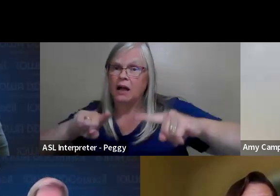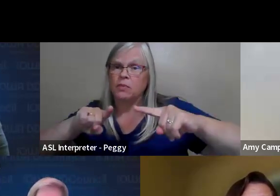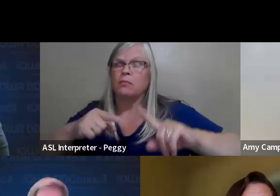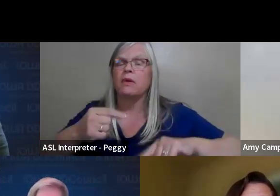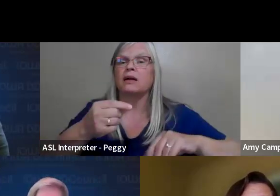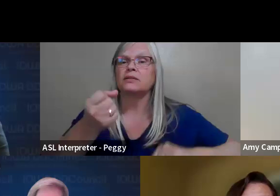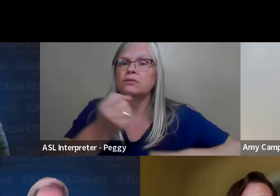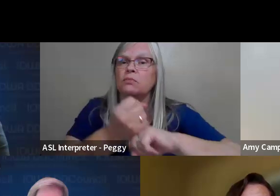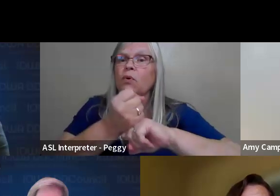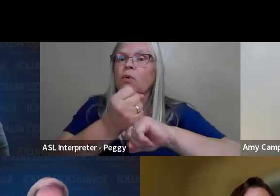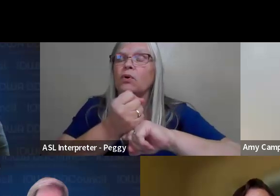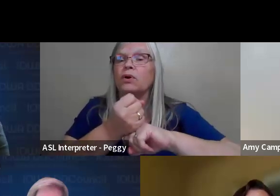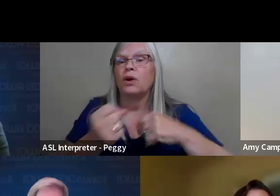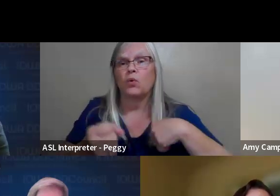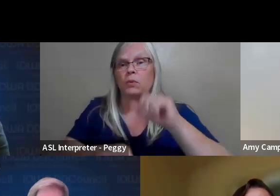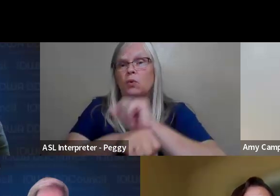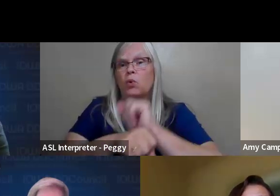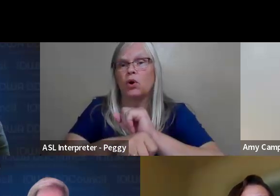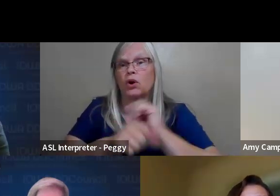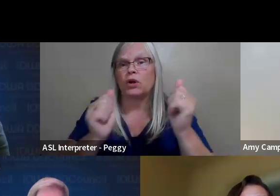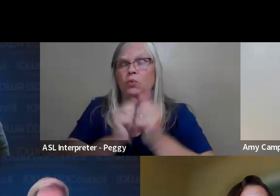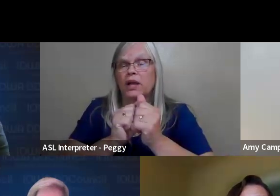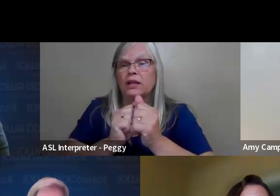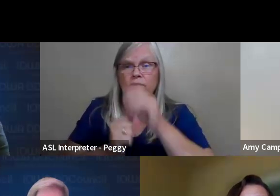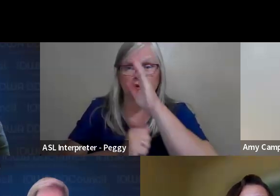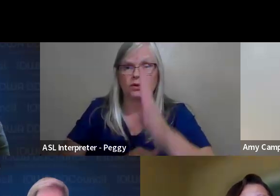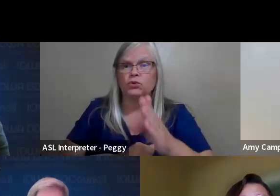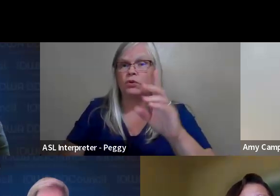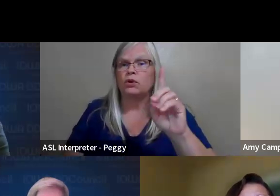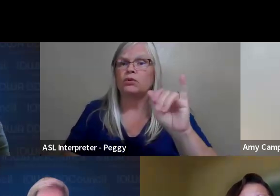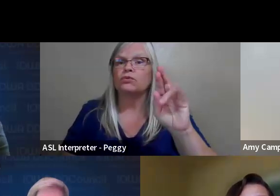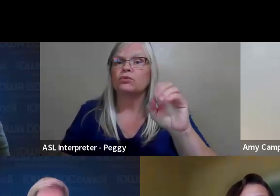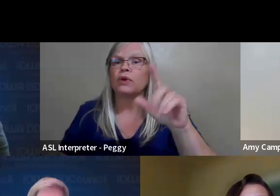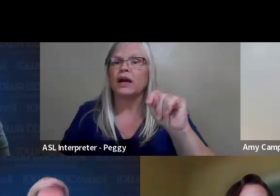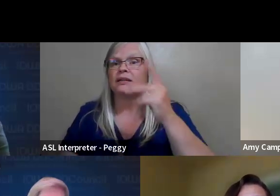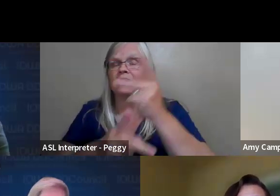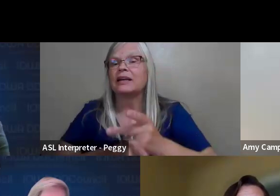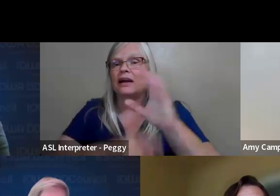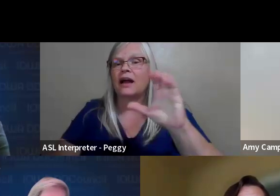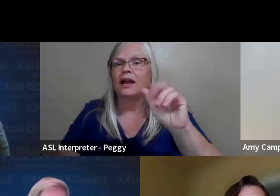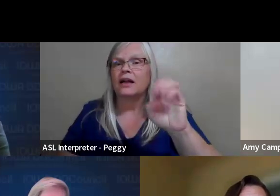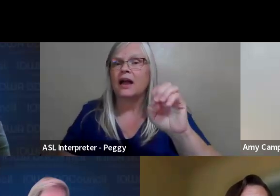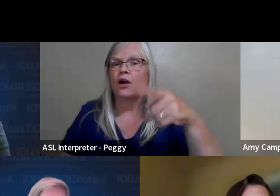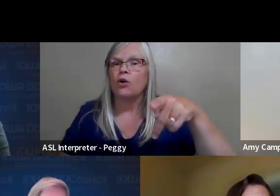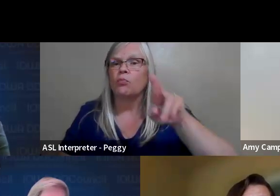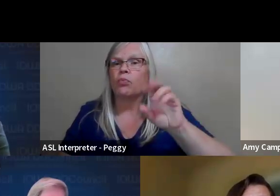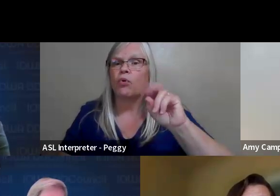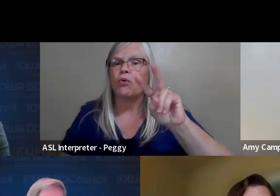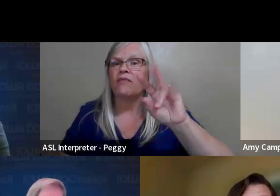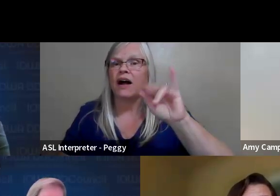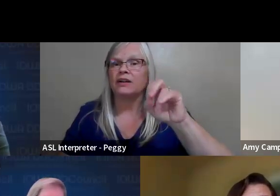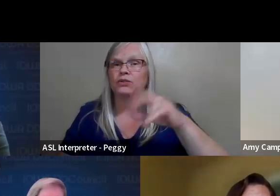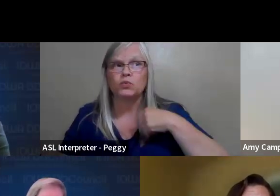support. We've been working hand in hand with direct care providers for over a decade now to make sure that we're attracting the best